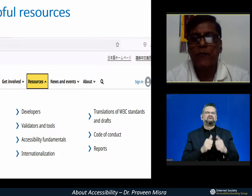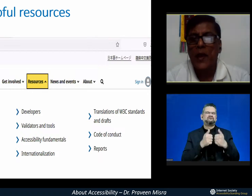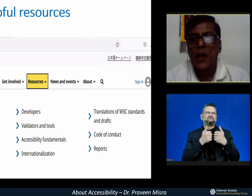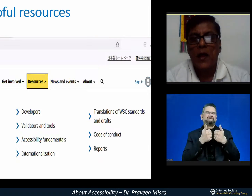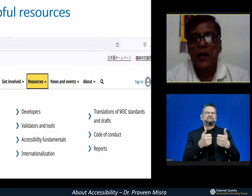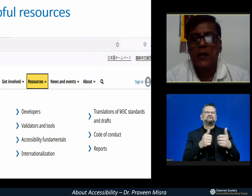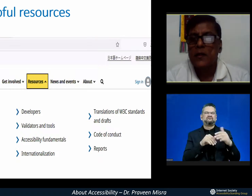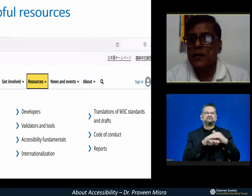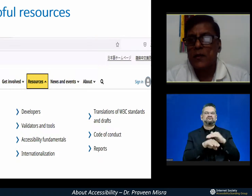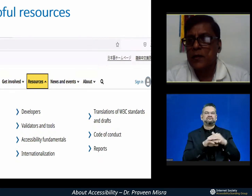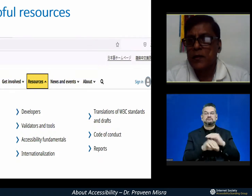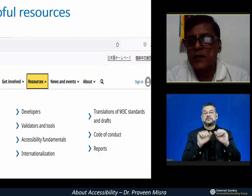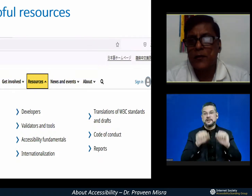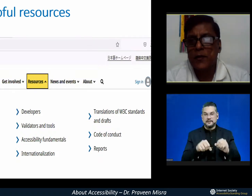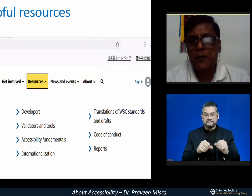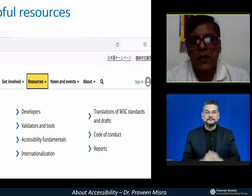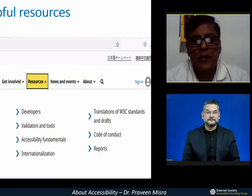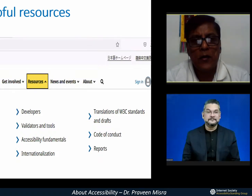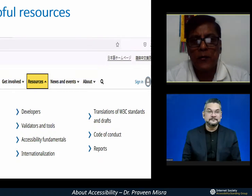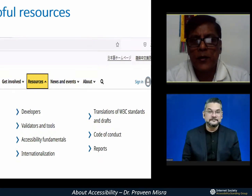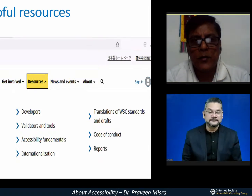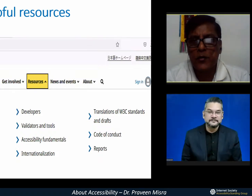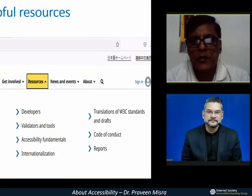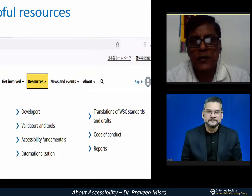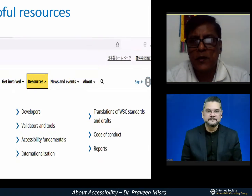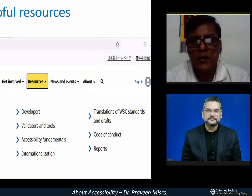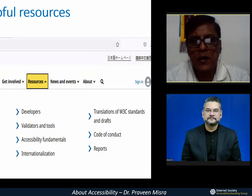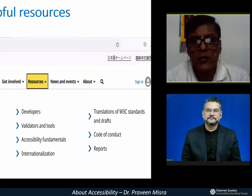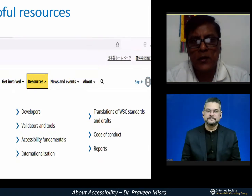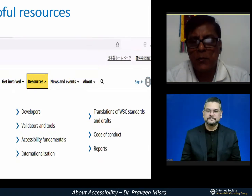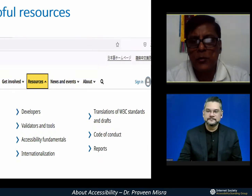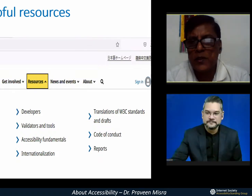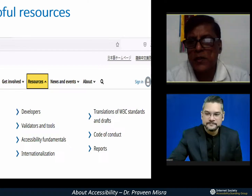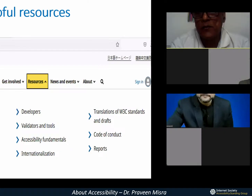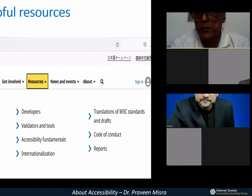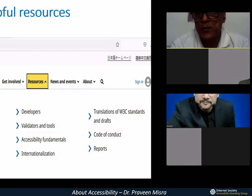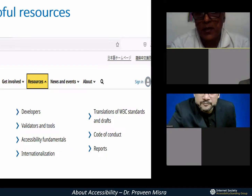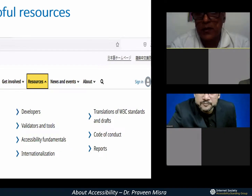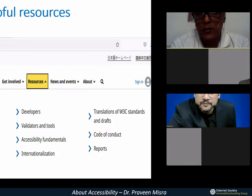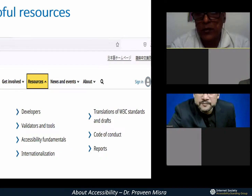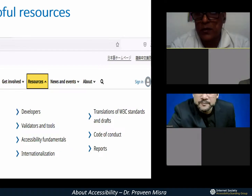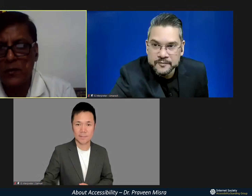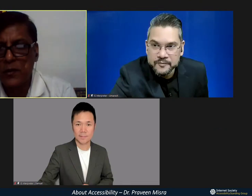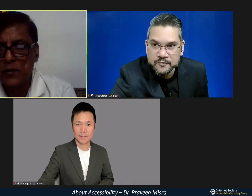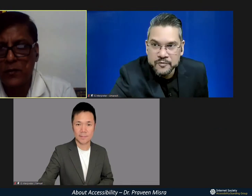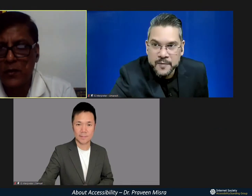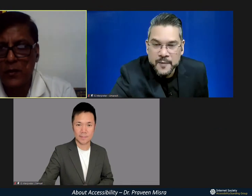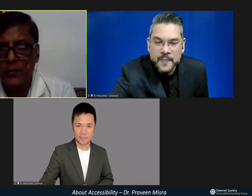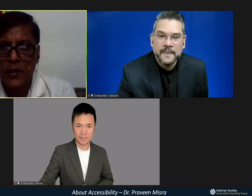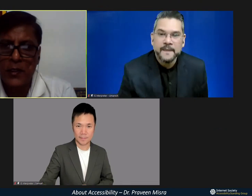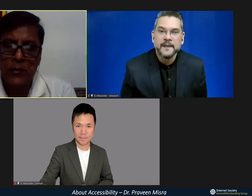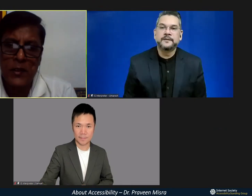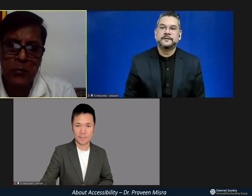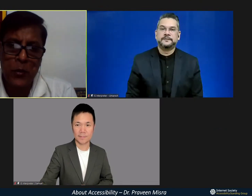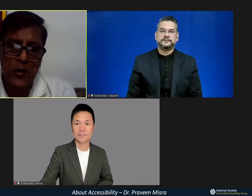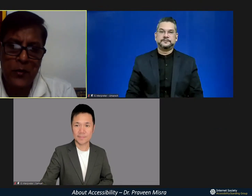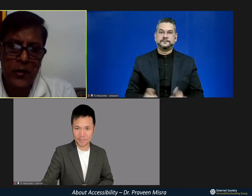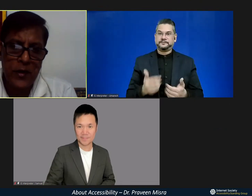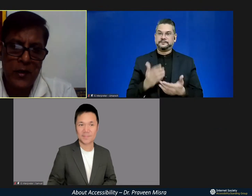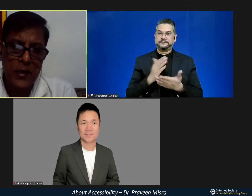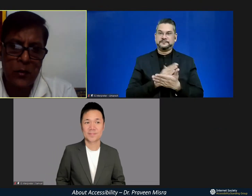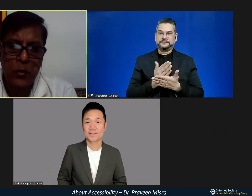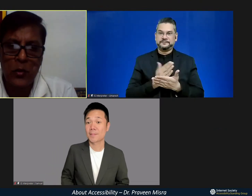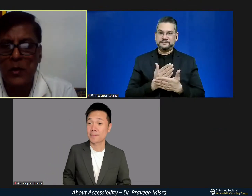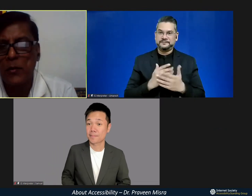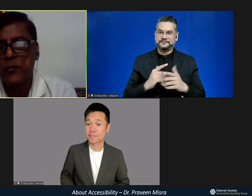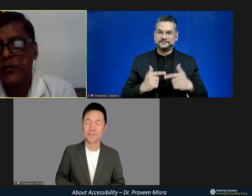Uh, this is something of resources on the W3 website. So this is just, if anyone is more